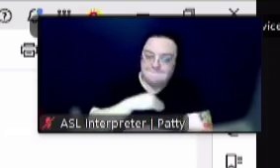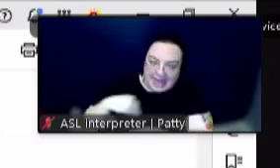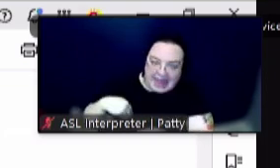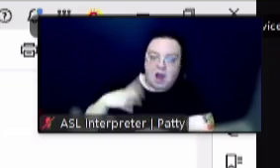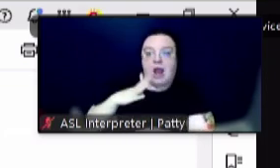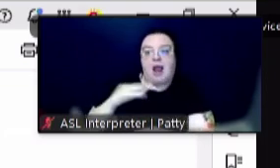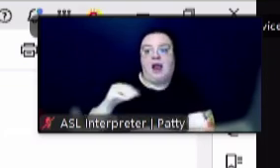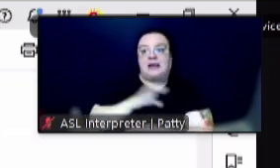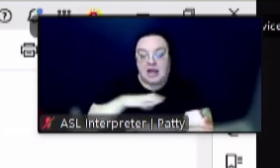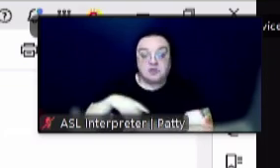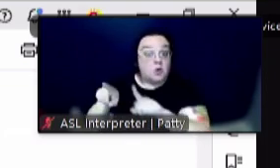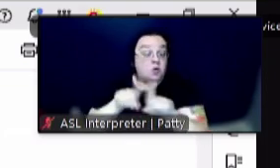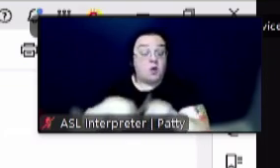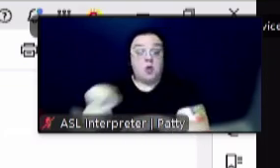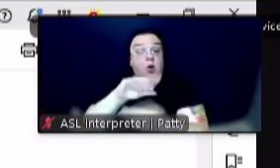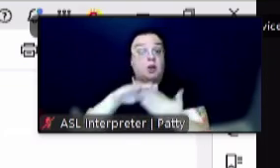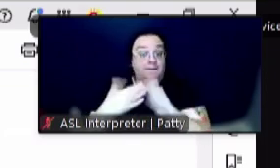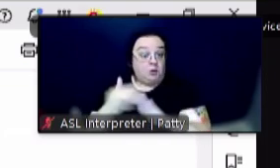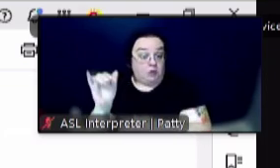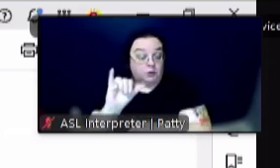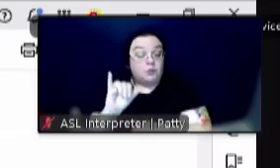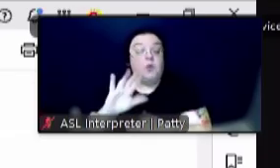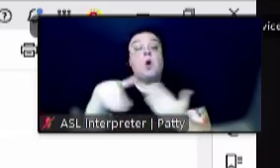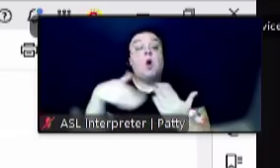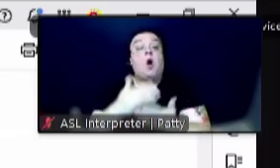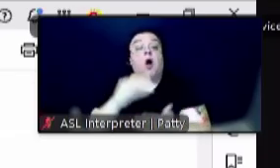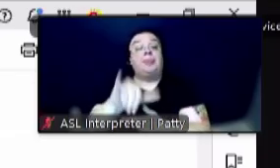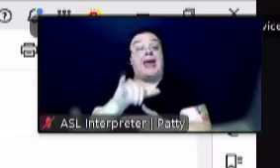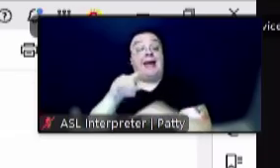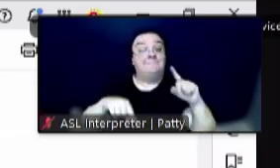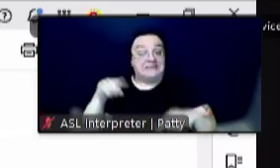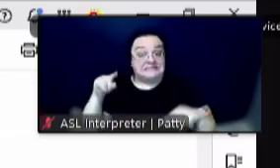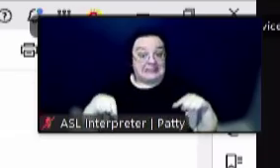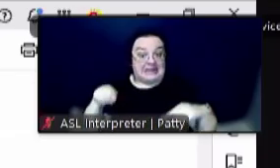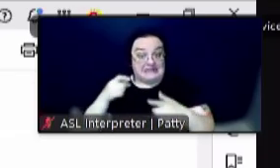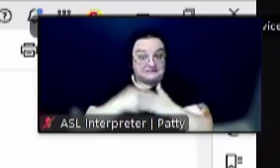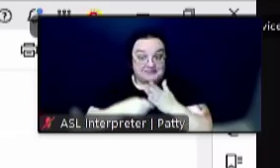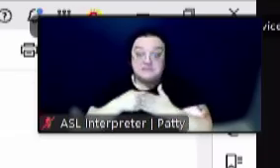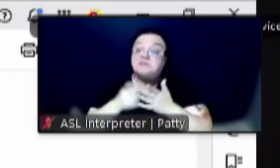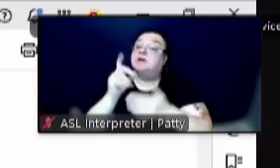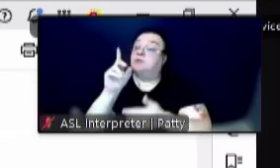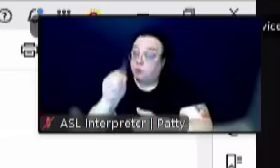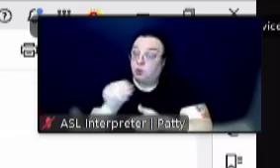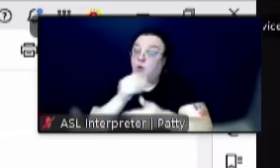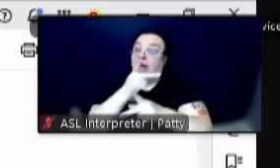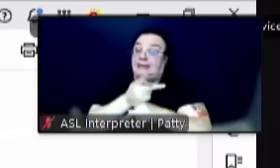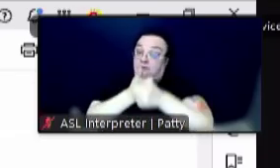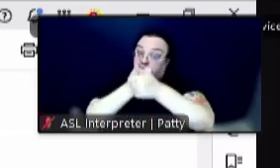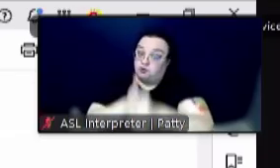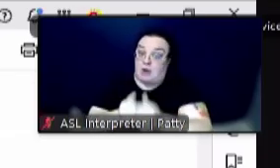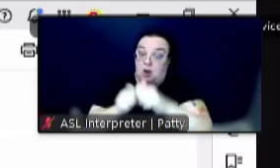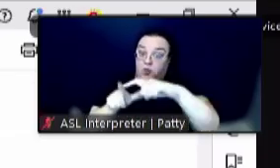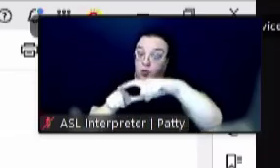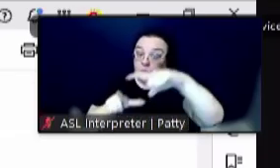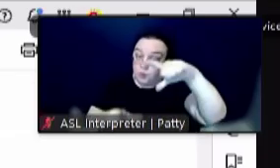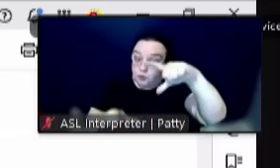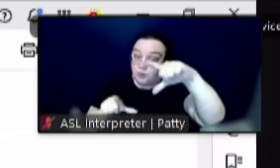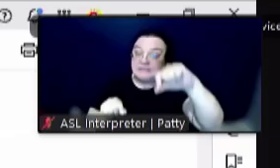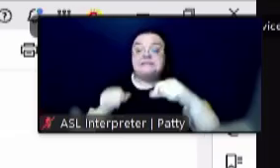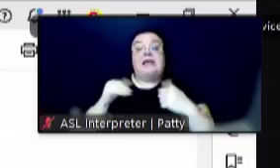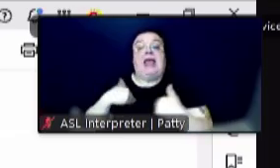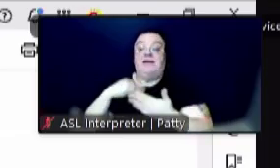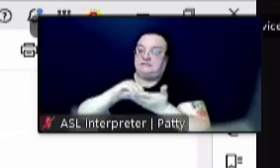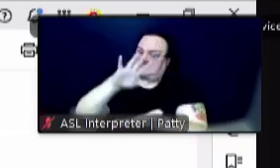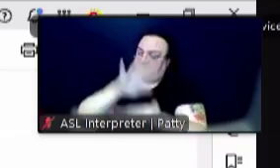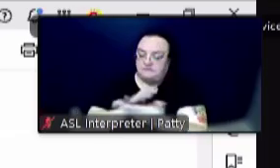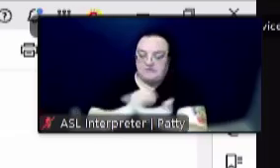listening that all of those miscellaneous expenses are tracked with receipts. We have documentation to support anything and everything